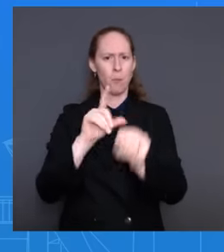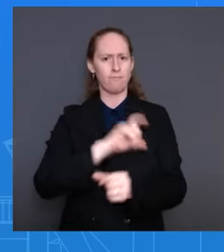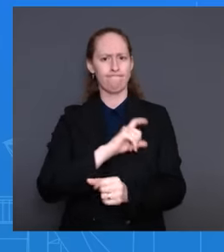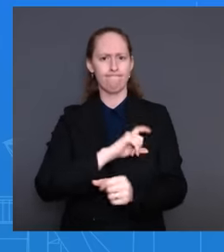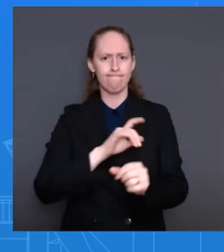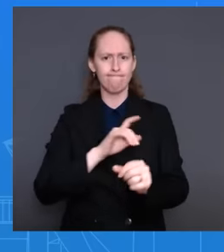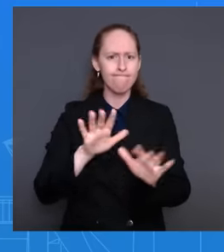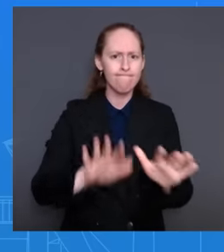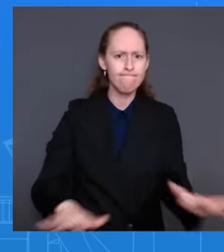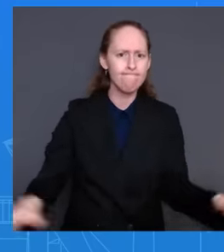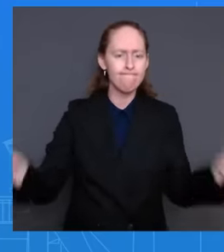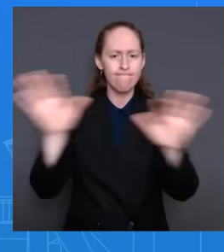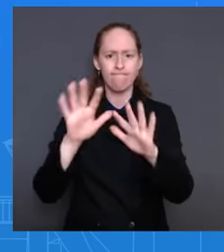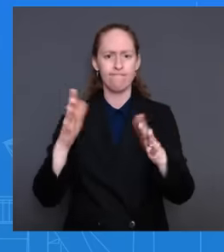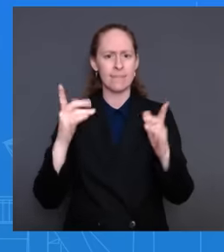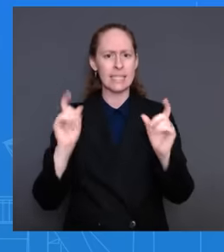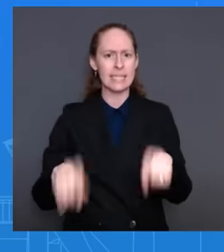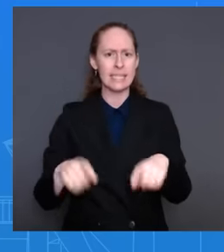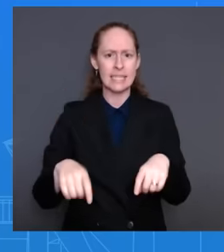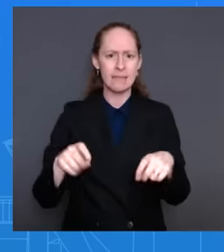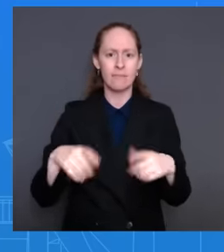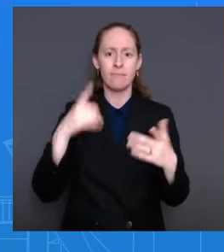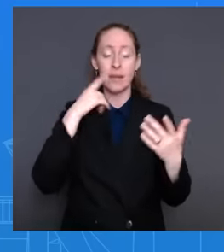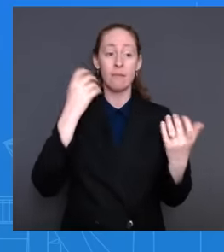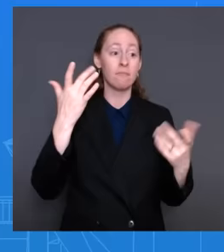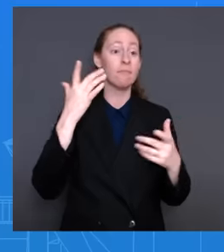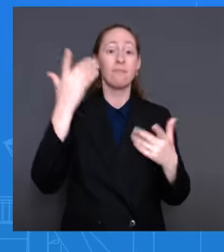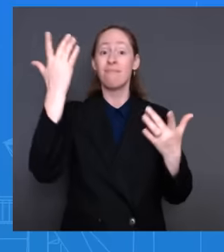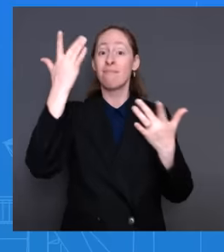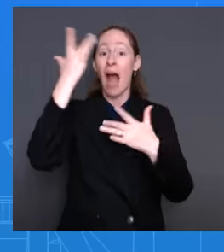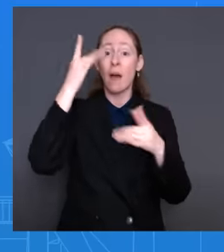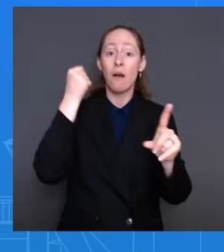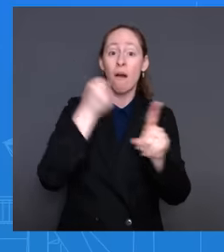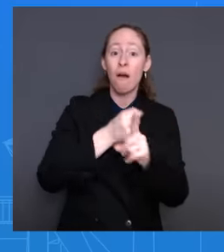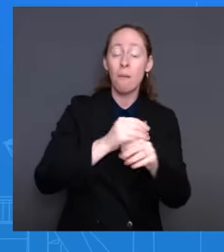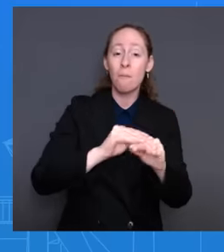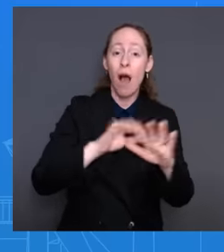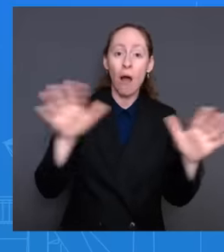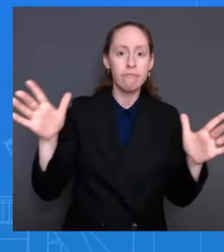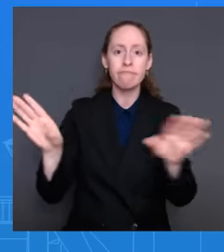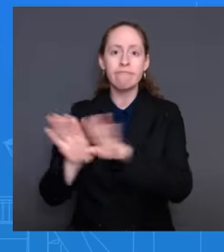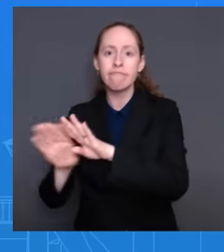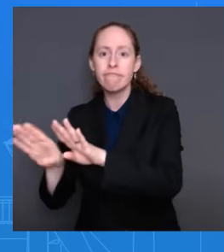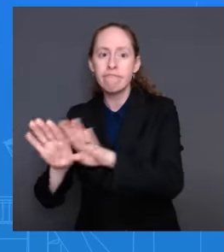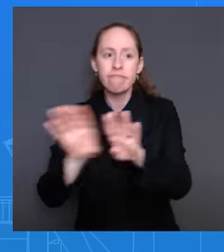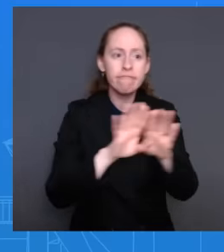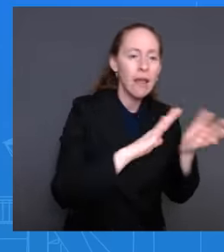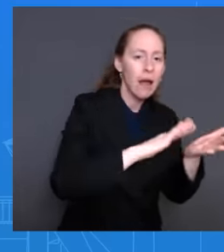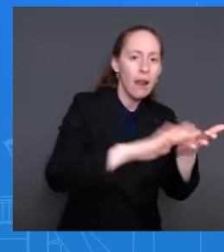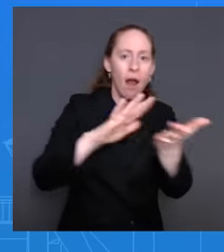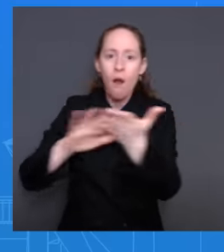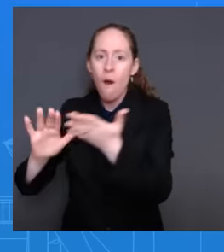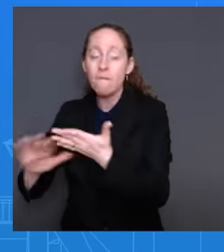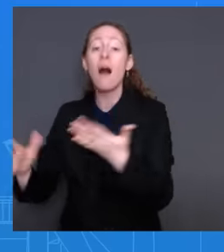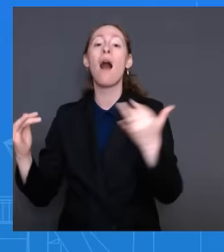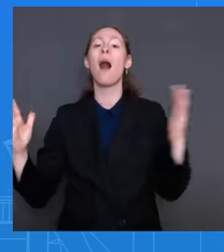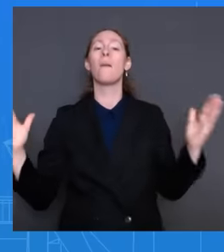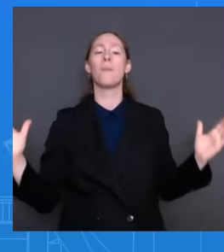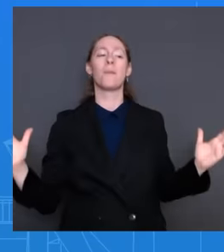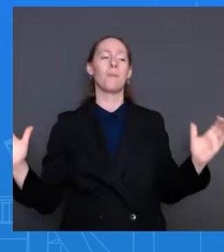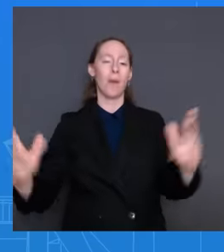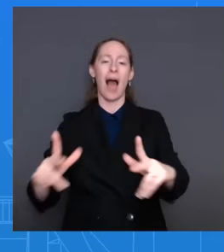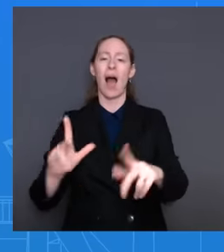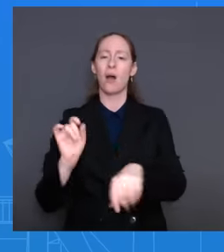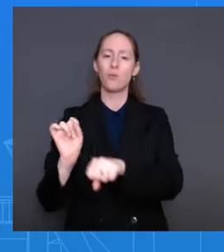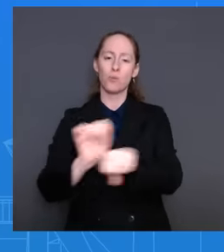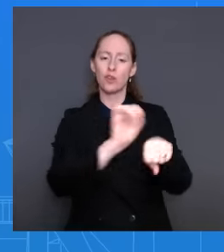so there's $10 billion that we announced that cities have used to make sure that they are using that funding, or said they have